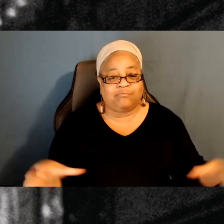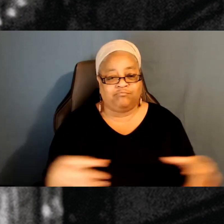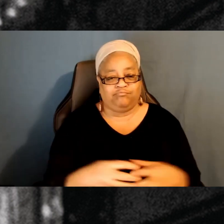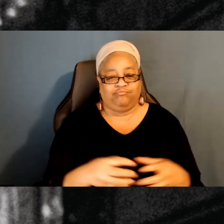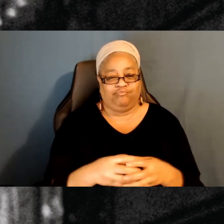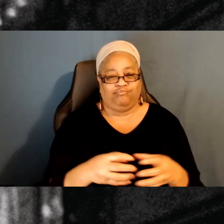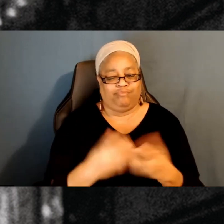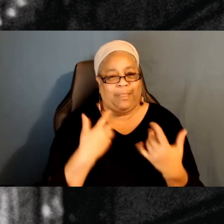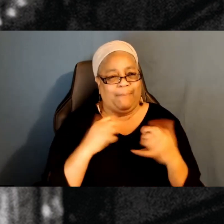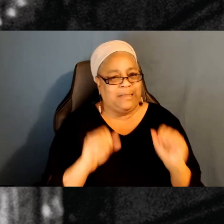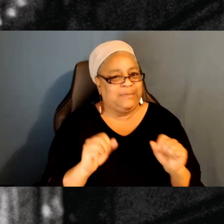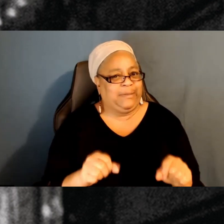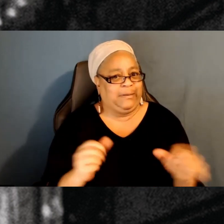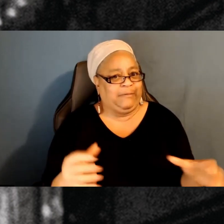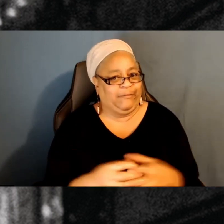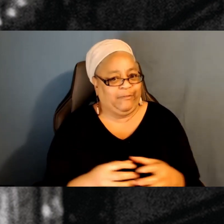possibility of gathering.